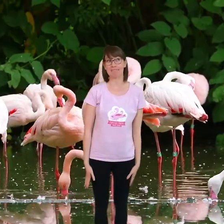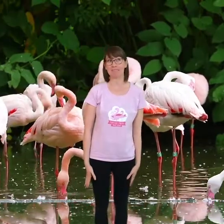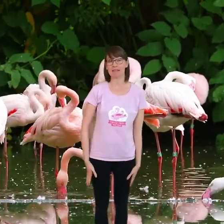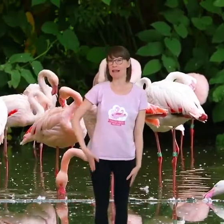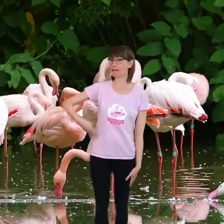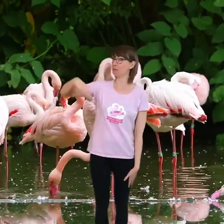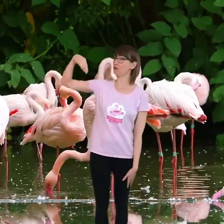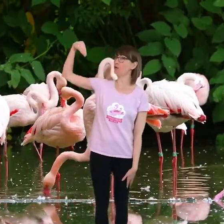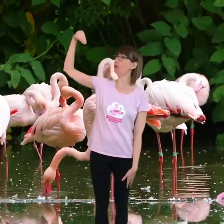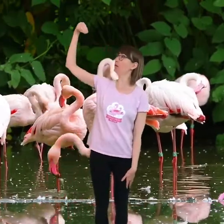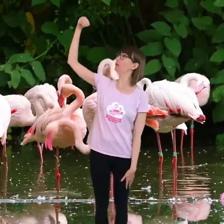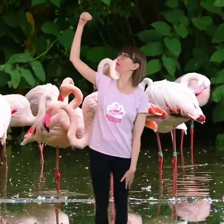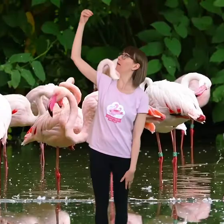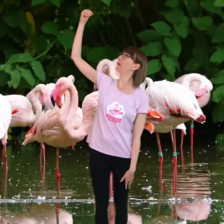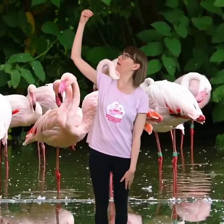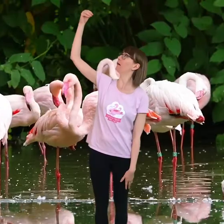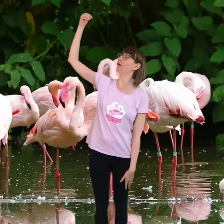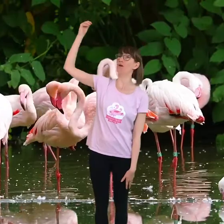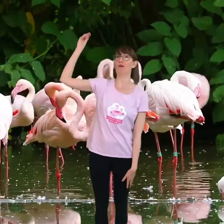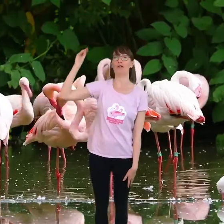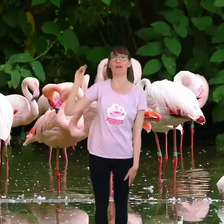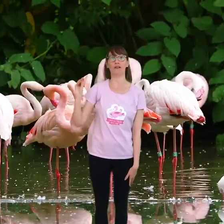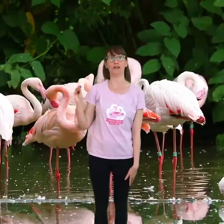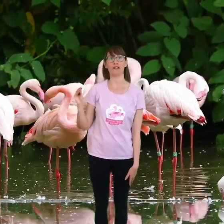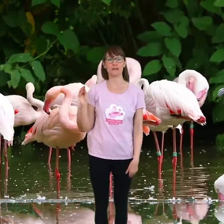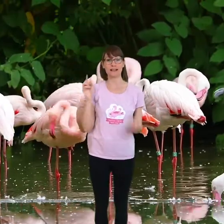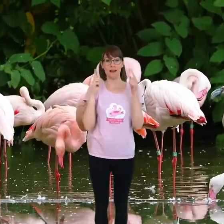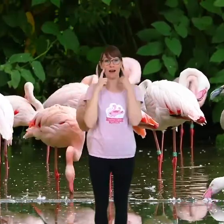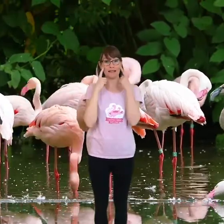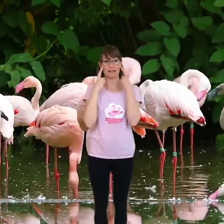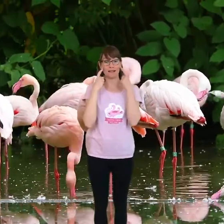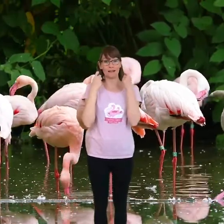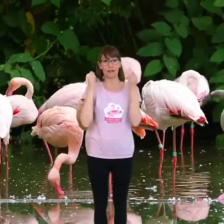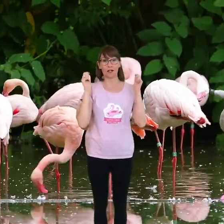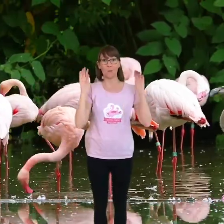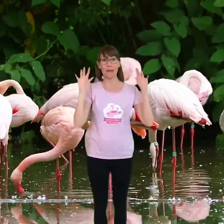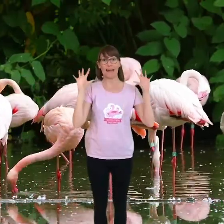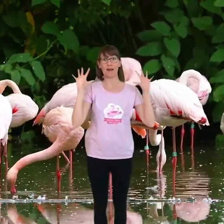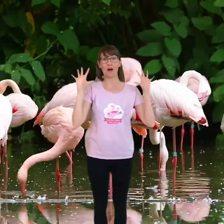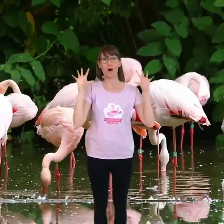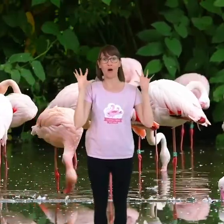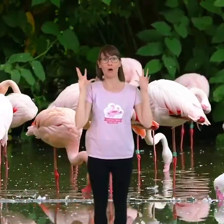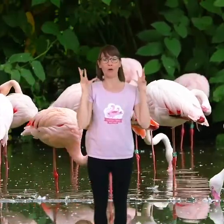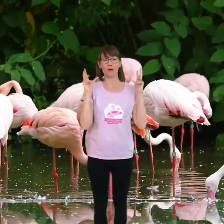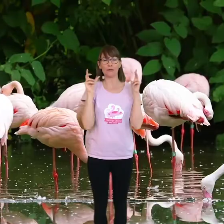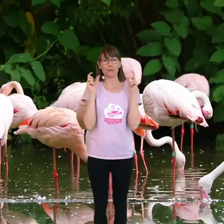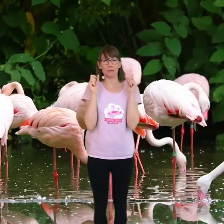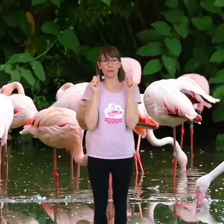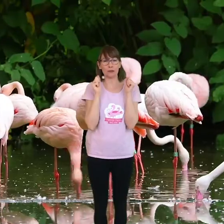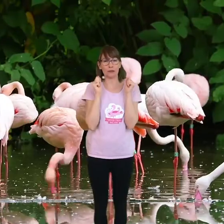it stand up tall? Or use its eyes to go big